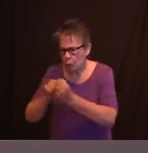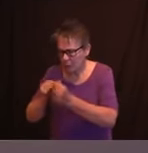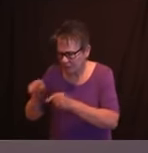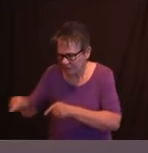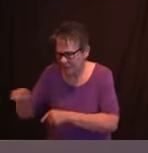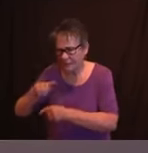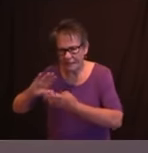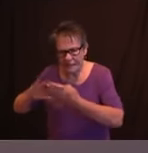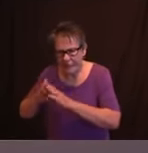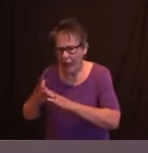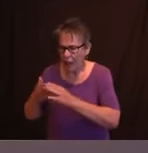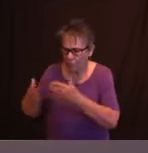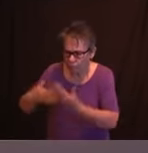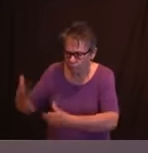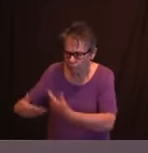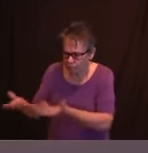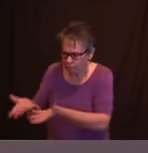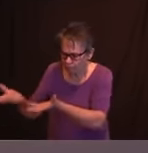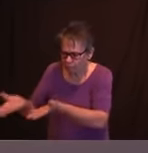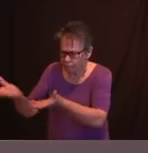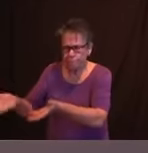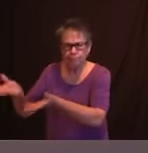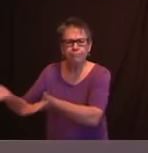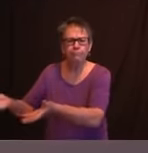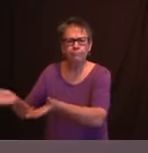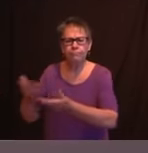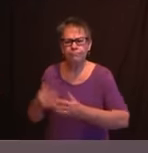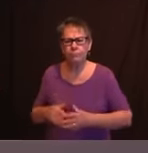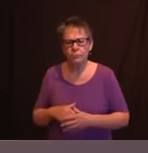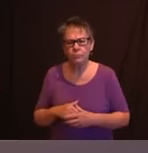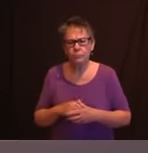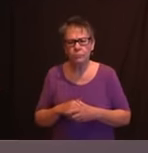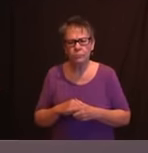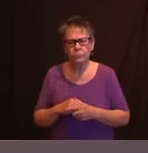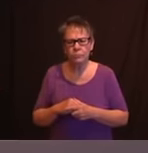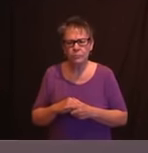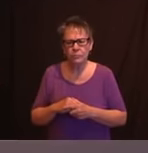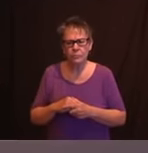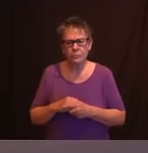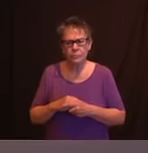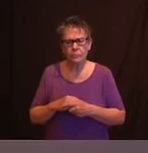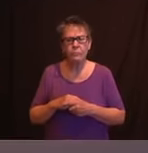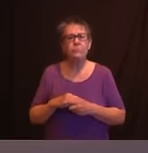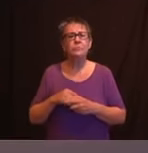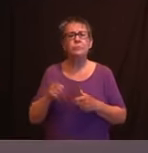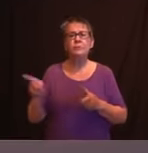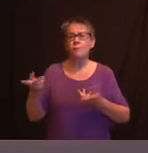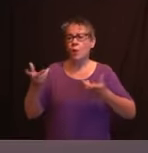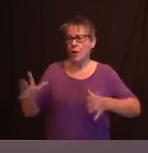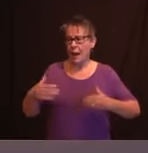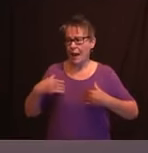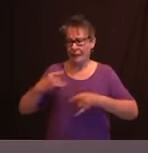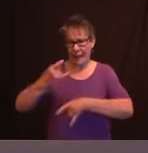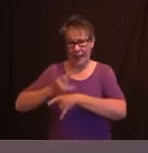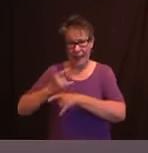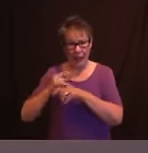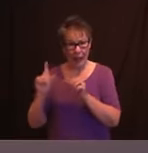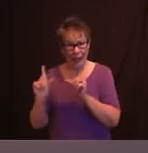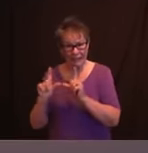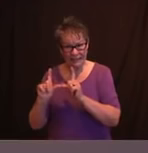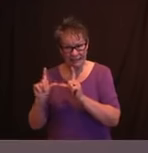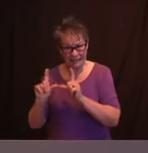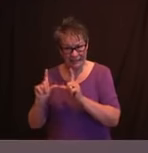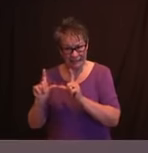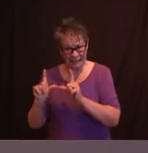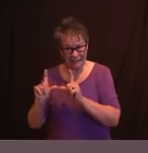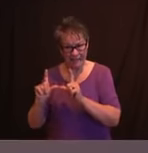that have liquor licenses can apply to the ABC to use the same licenses in their expanded footprint. They have to have had a license